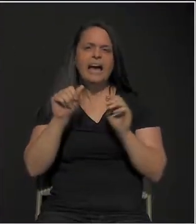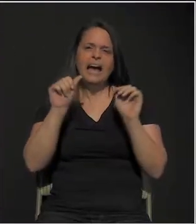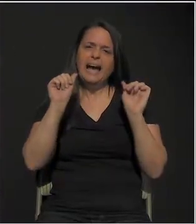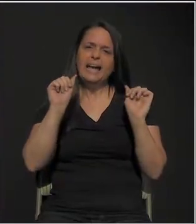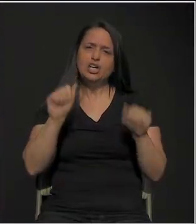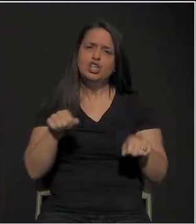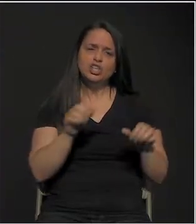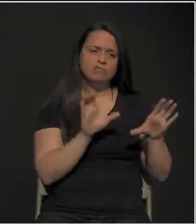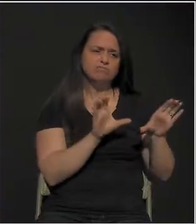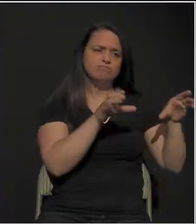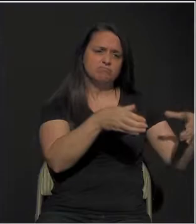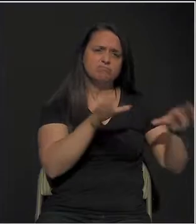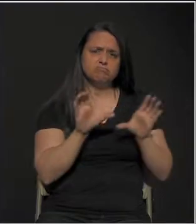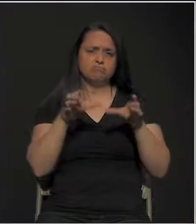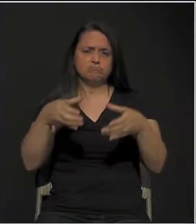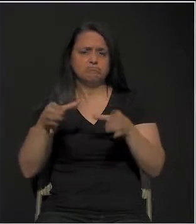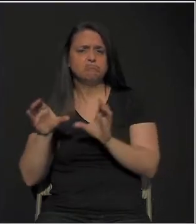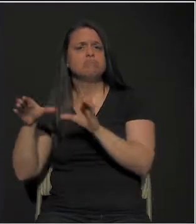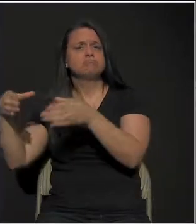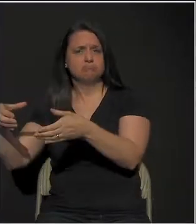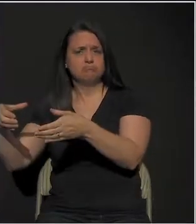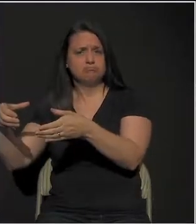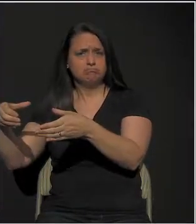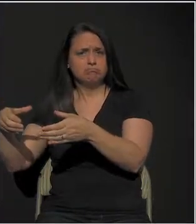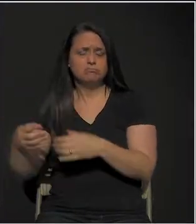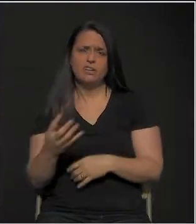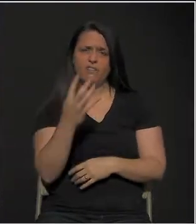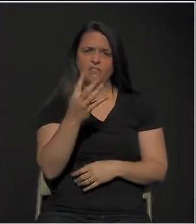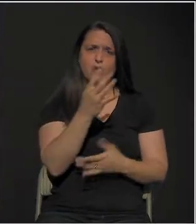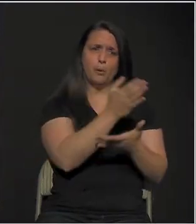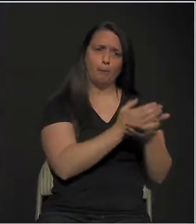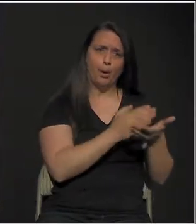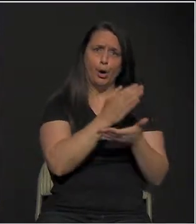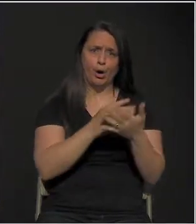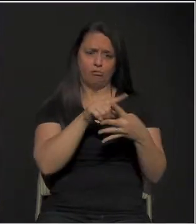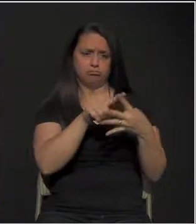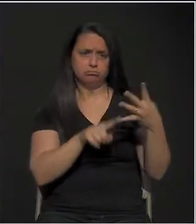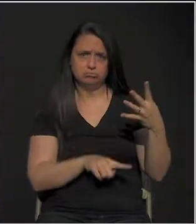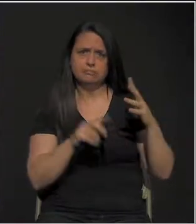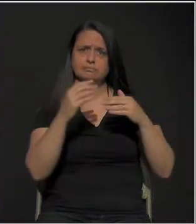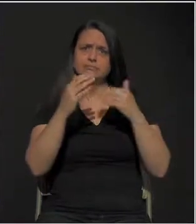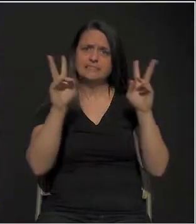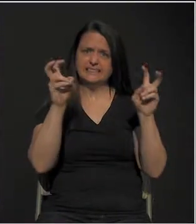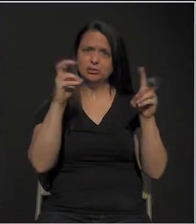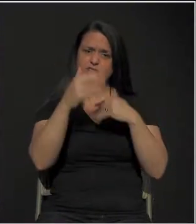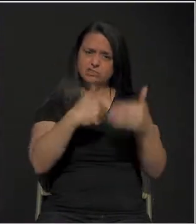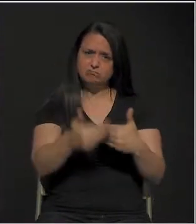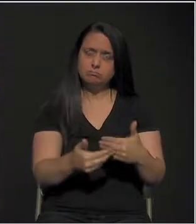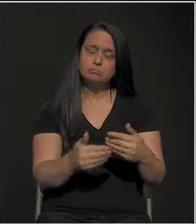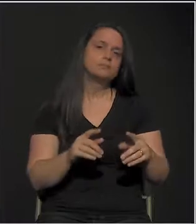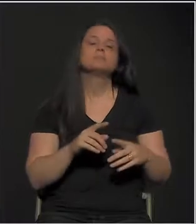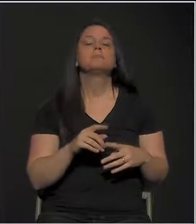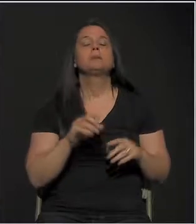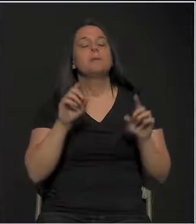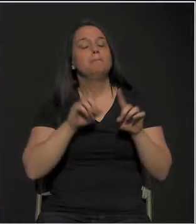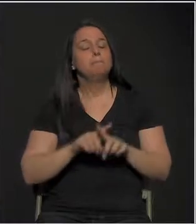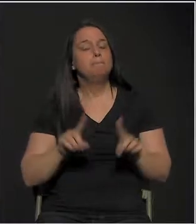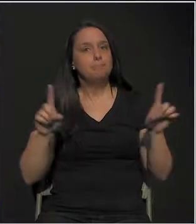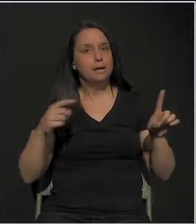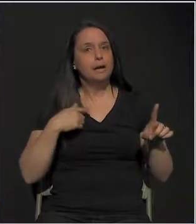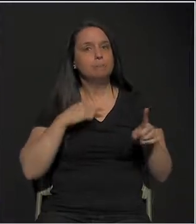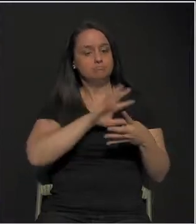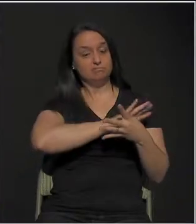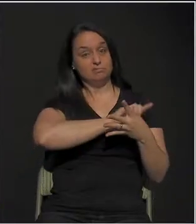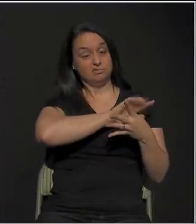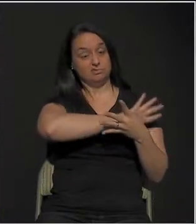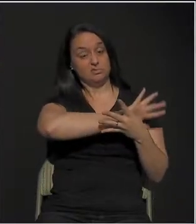into this passage. I could have broken it into a four-part series itself. It would have been pretty easy. But I'm going to preach the whole